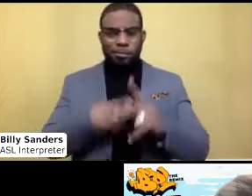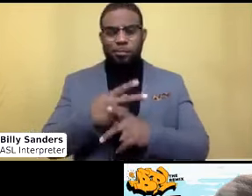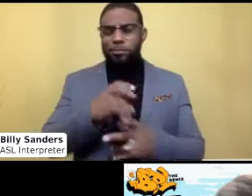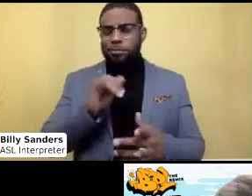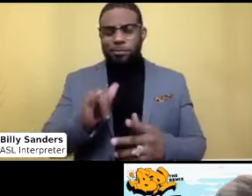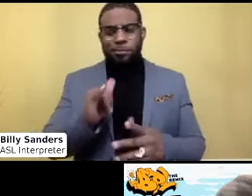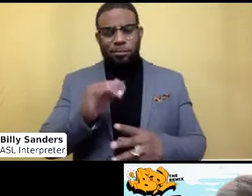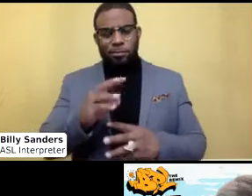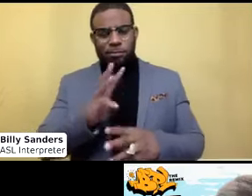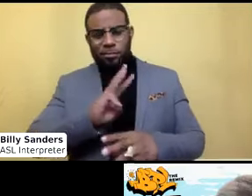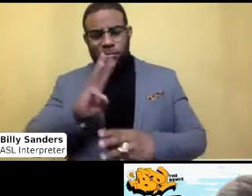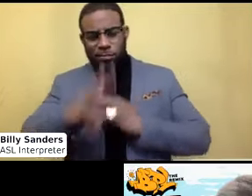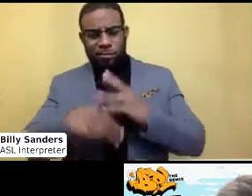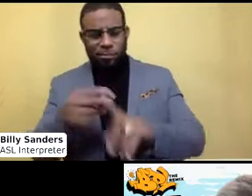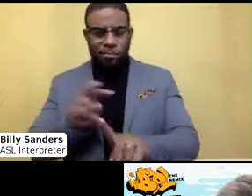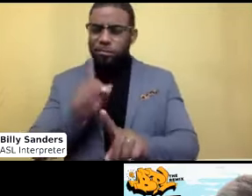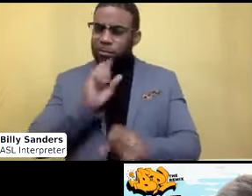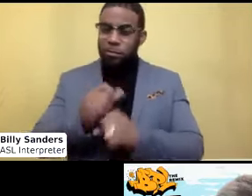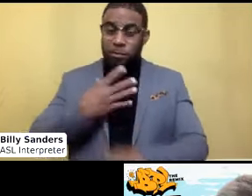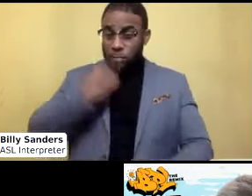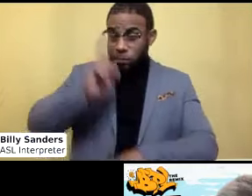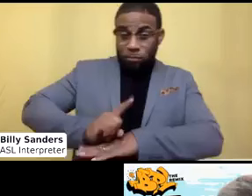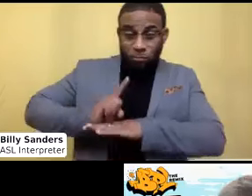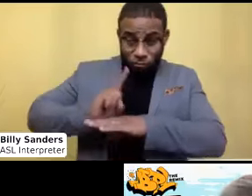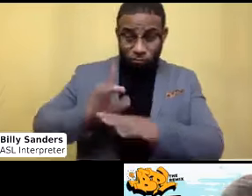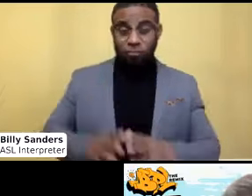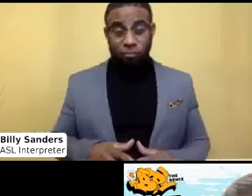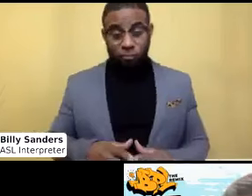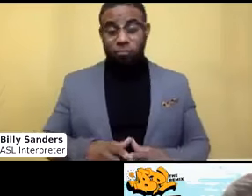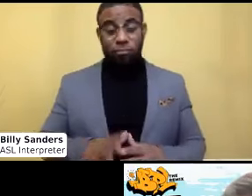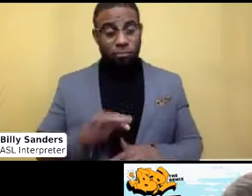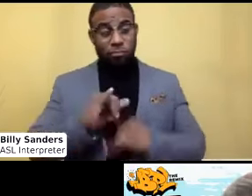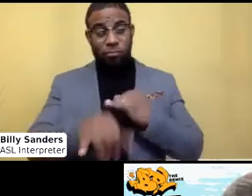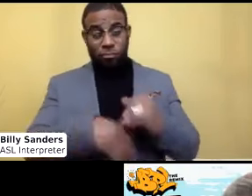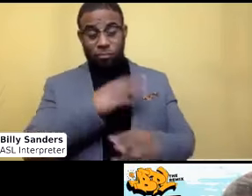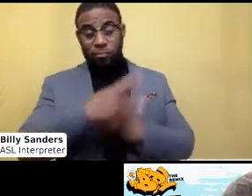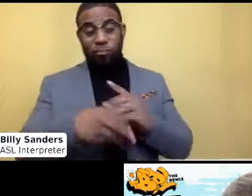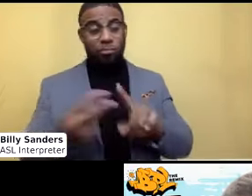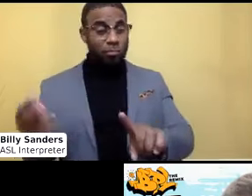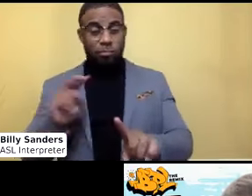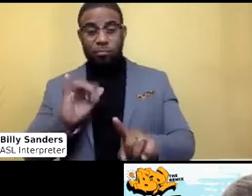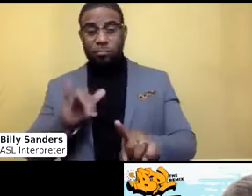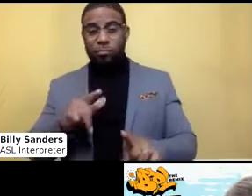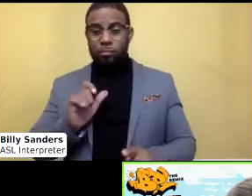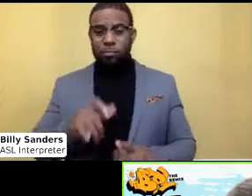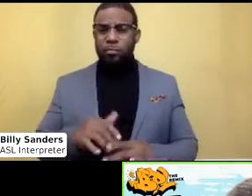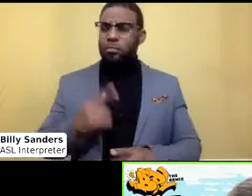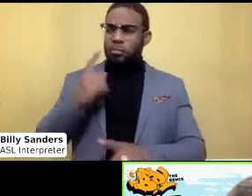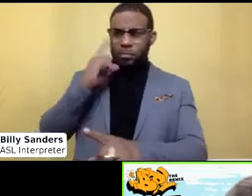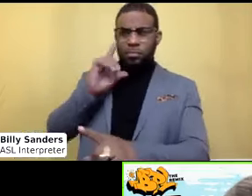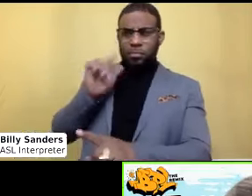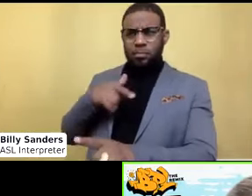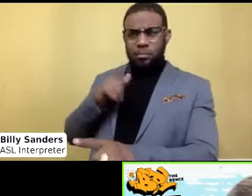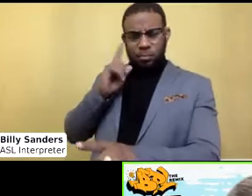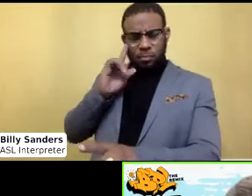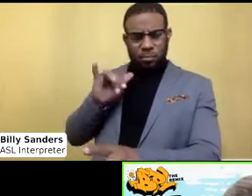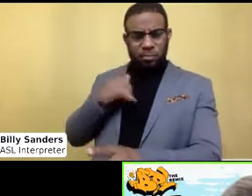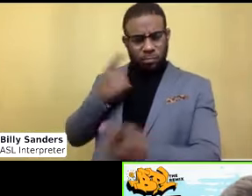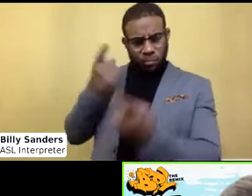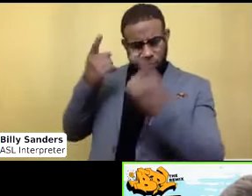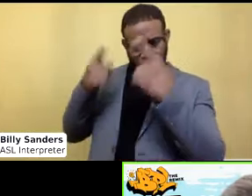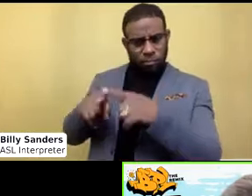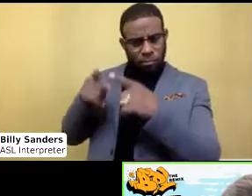this Western worldview is really a white supremacist international worldview that we have to end. I think, and I agree